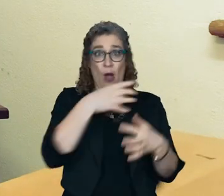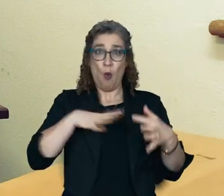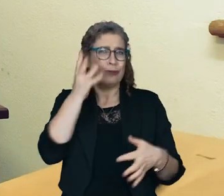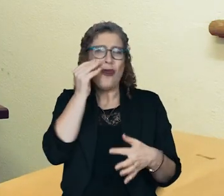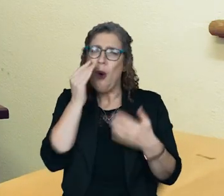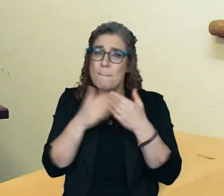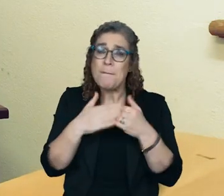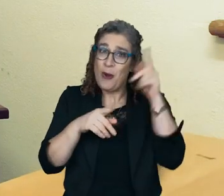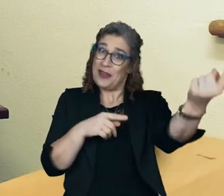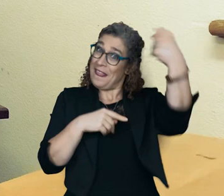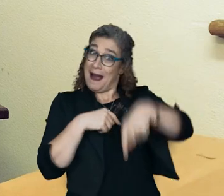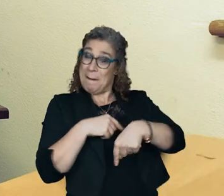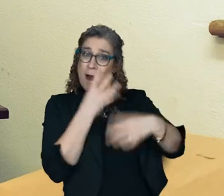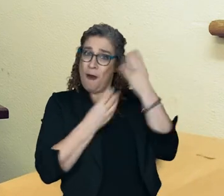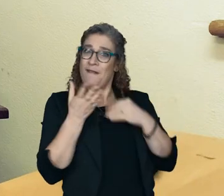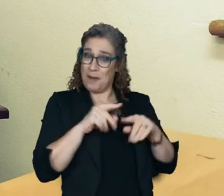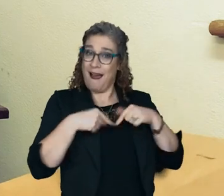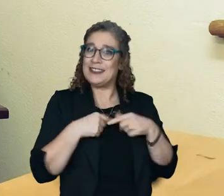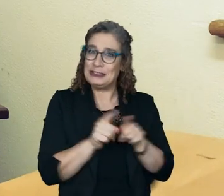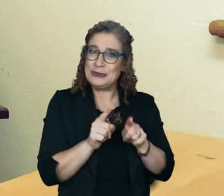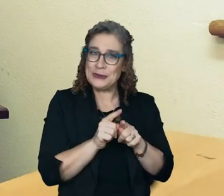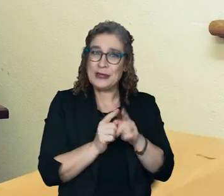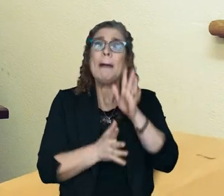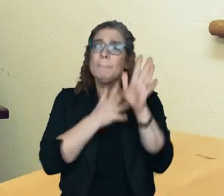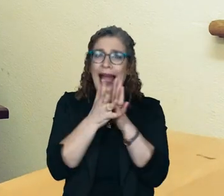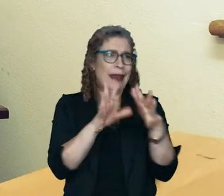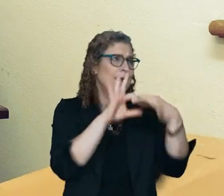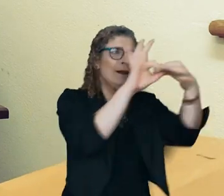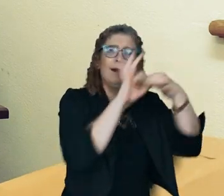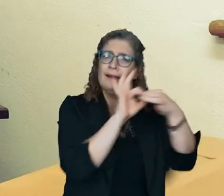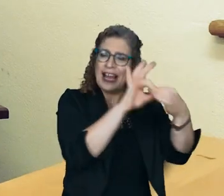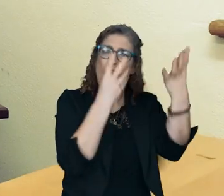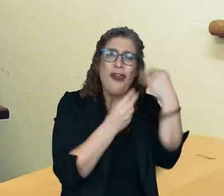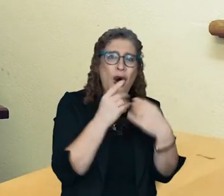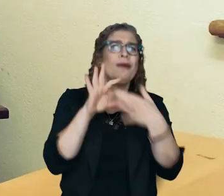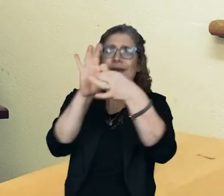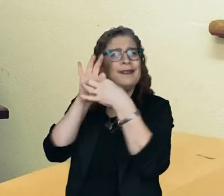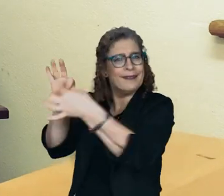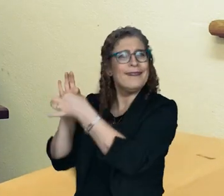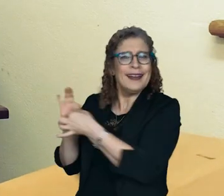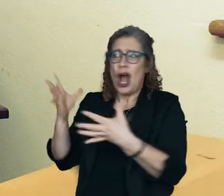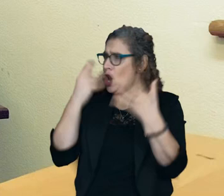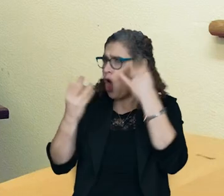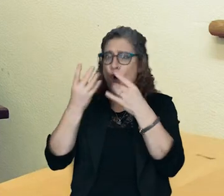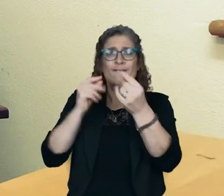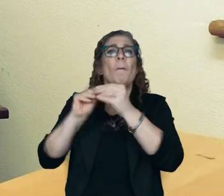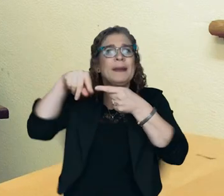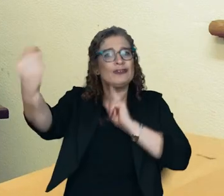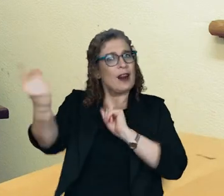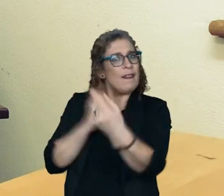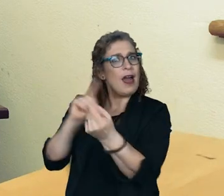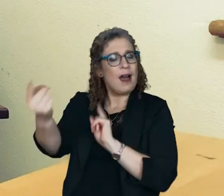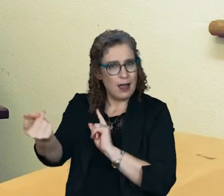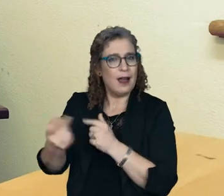relationships and mutual learning within those relationships. And I think on a weekly basis, what I personally try